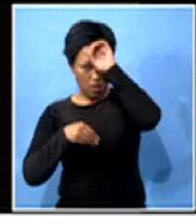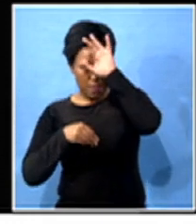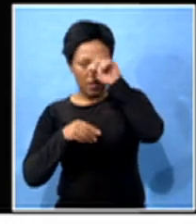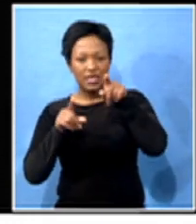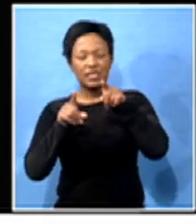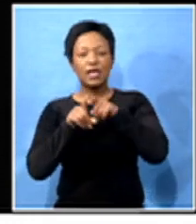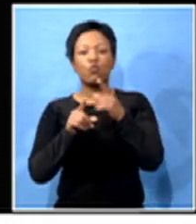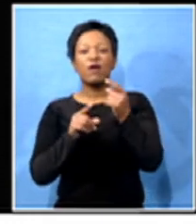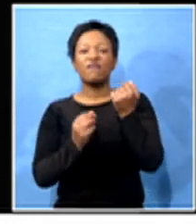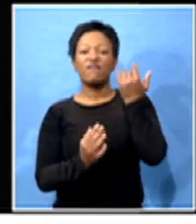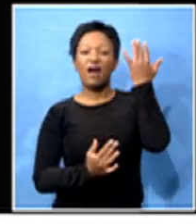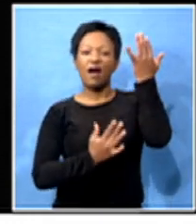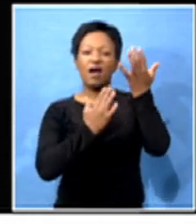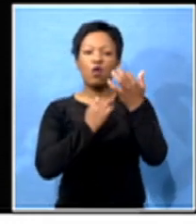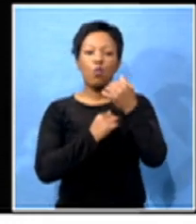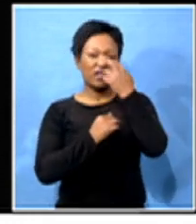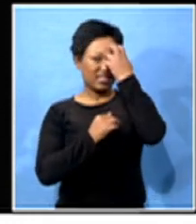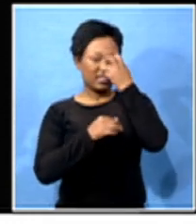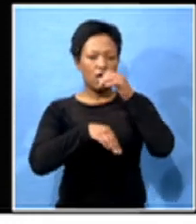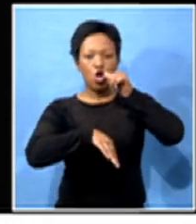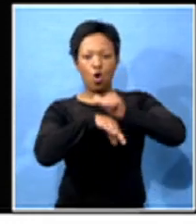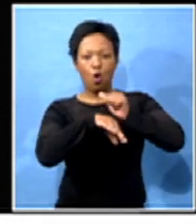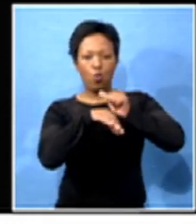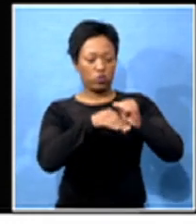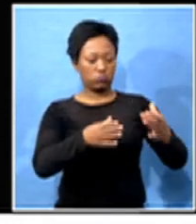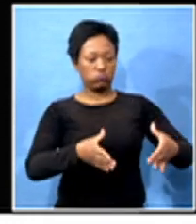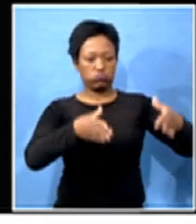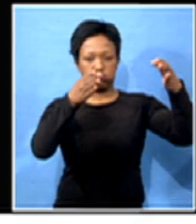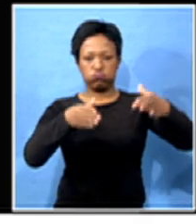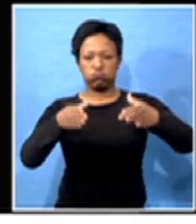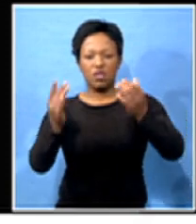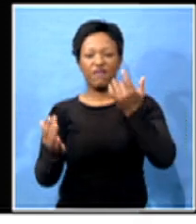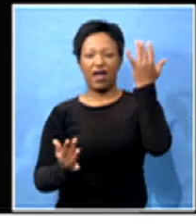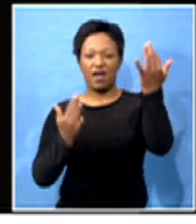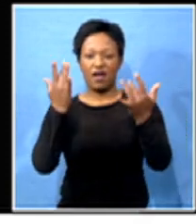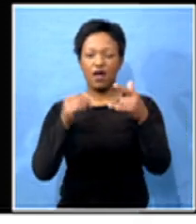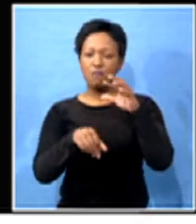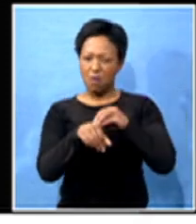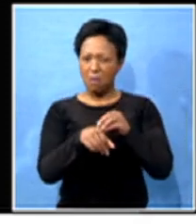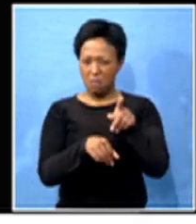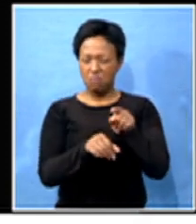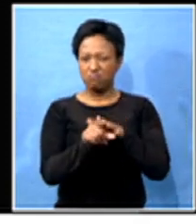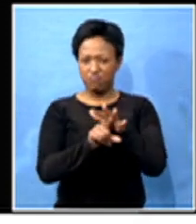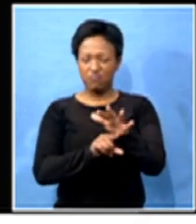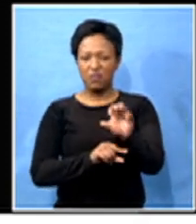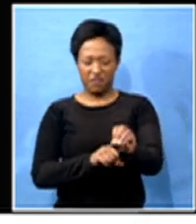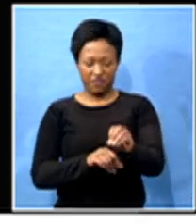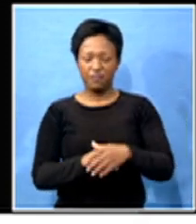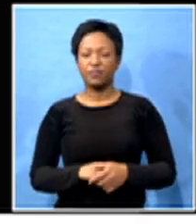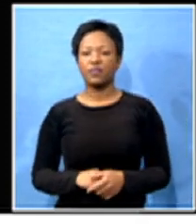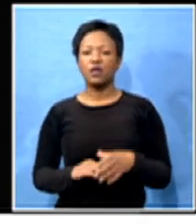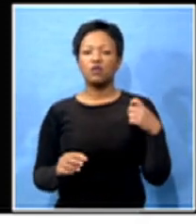power stations, which are also a problem. And from my experience, I've been